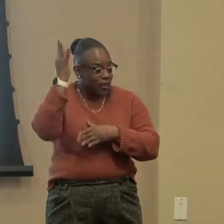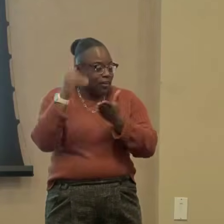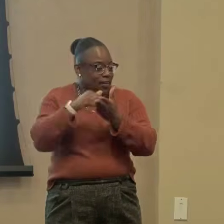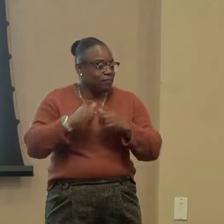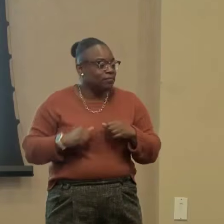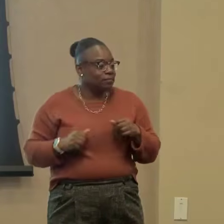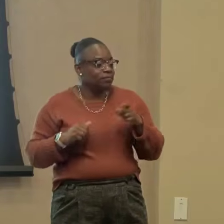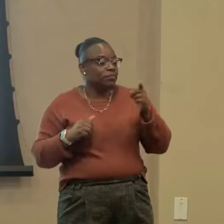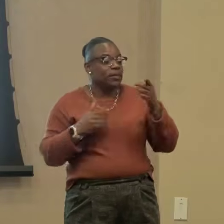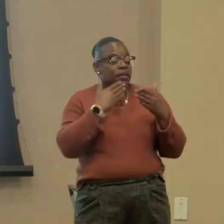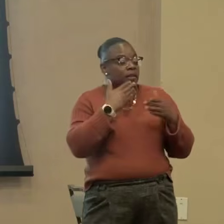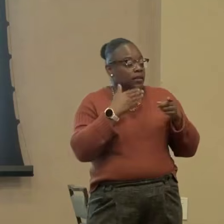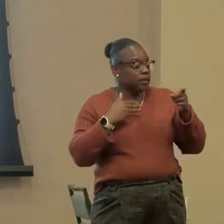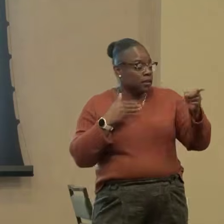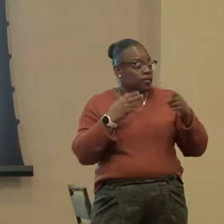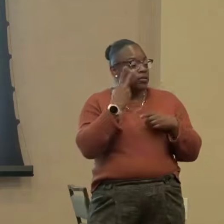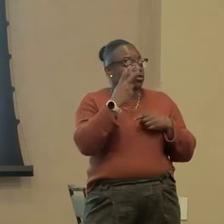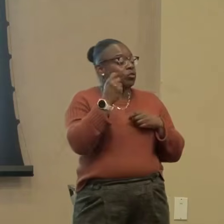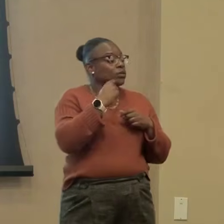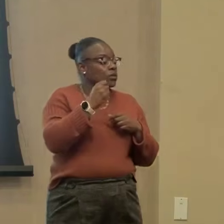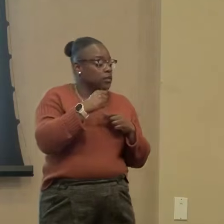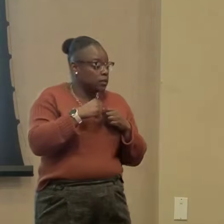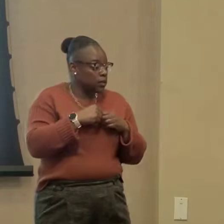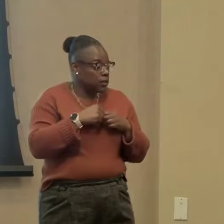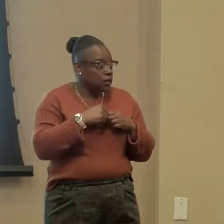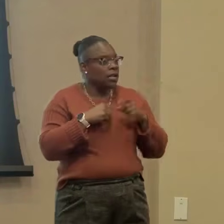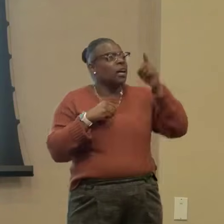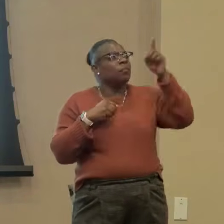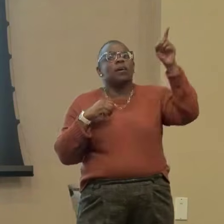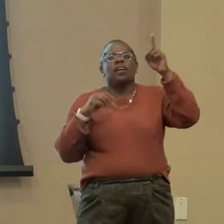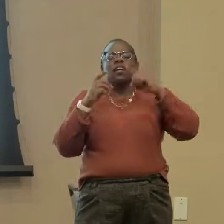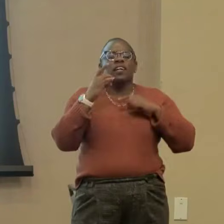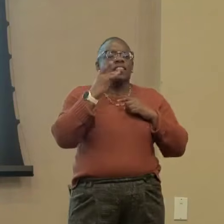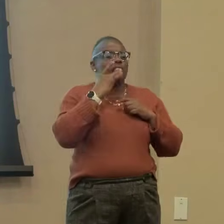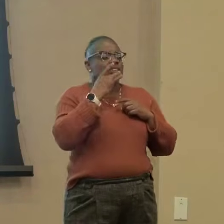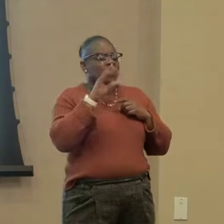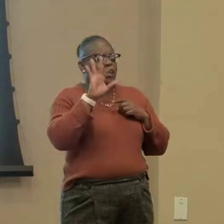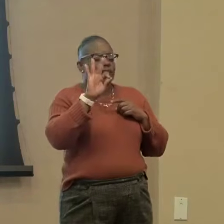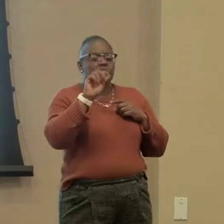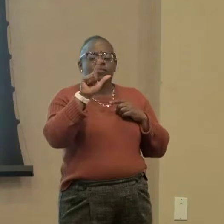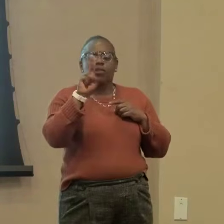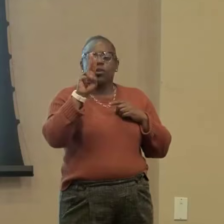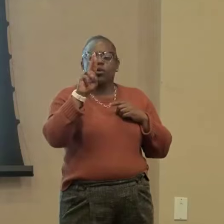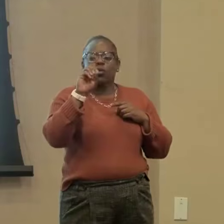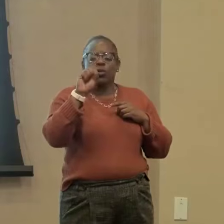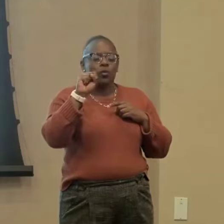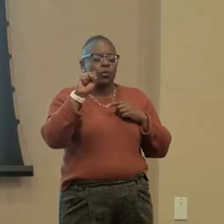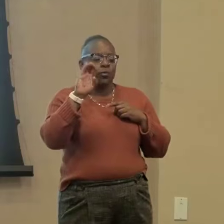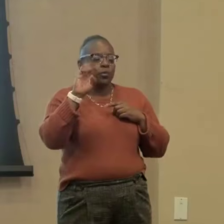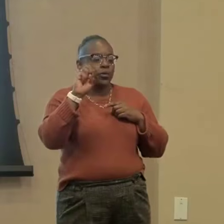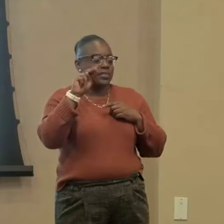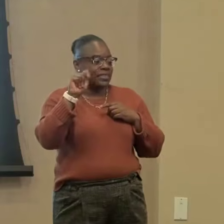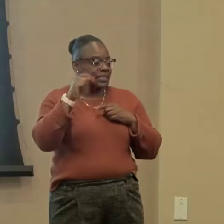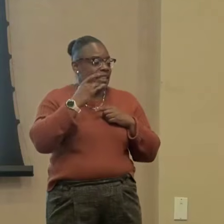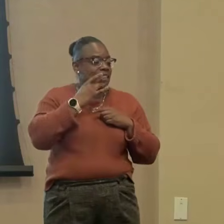Hi, thank you, Dr. Zoe. Two questions. One is, how about like fluorescent lights? Does that do anything as well? Does it have the same